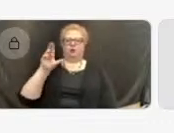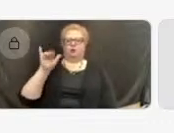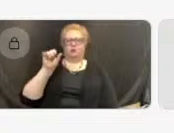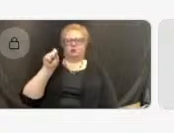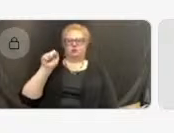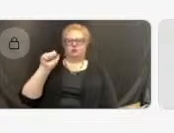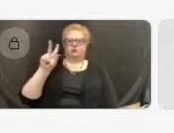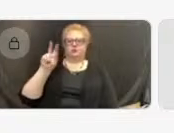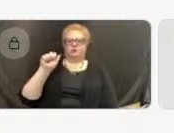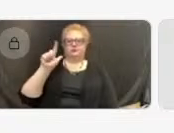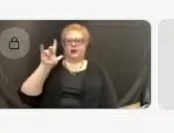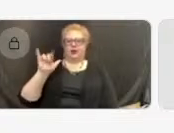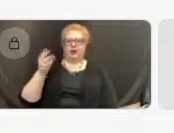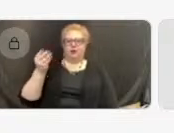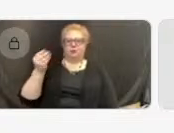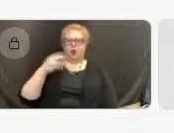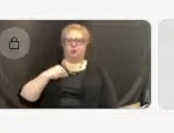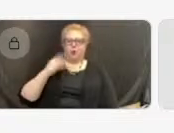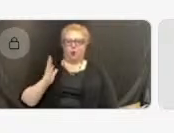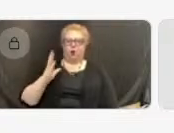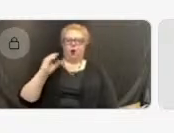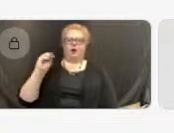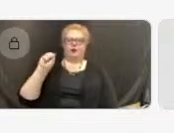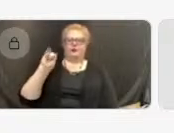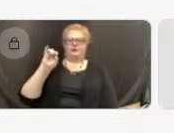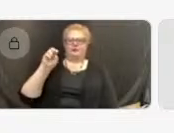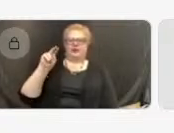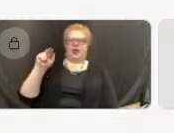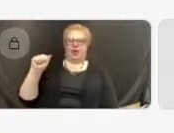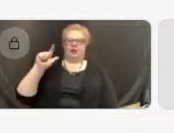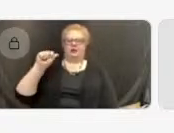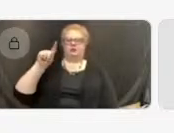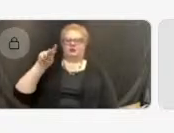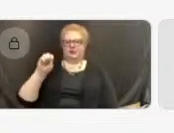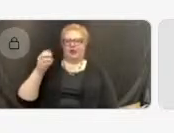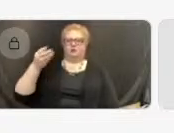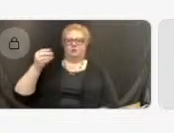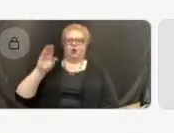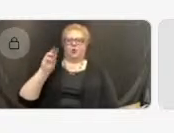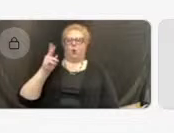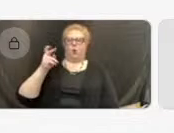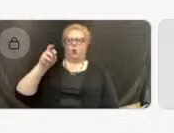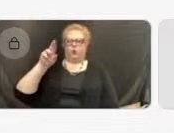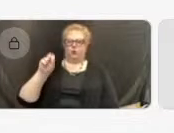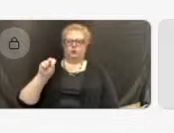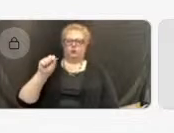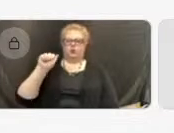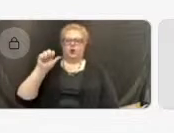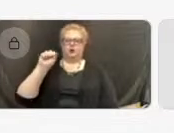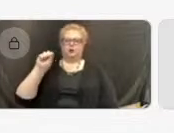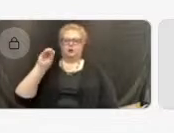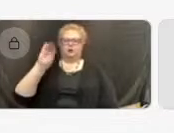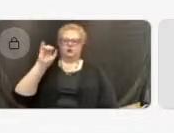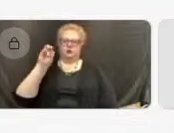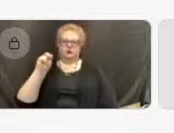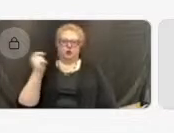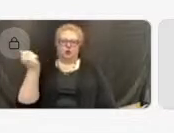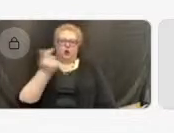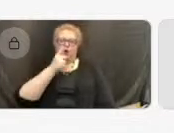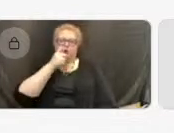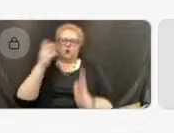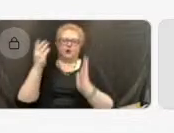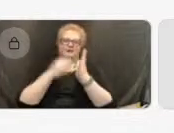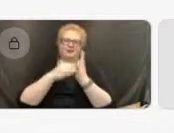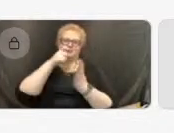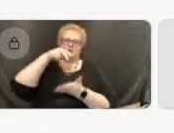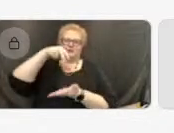Property Owners Association and Sienna Lakes Homeowners Association. And if I could ask everybody that is in opposition, if they could